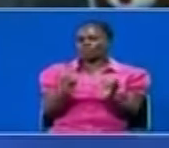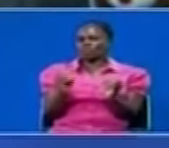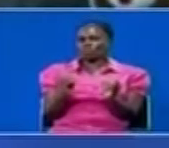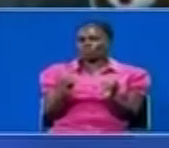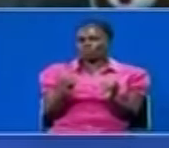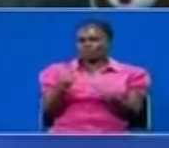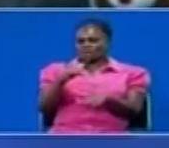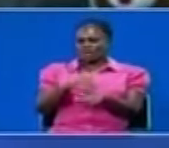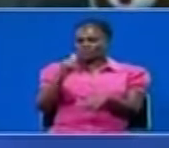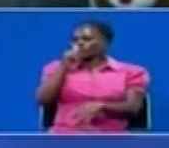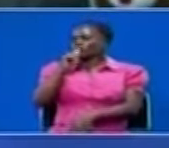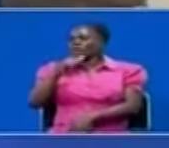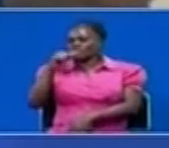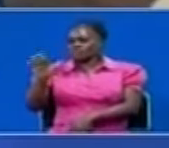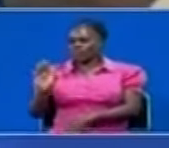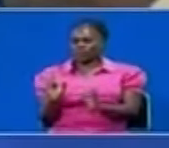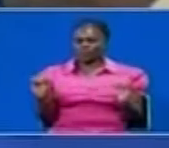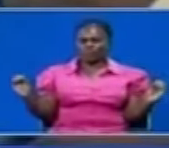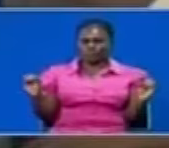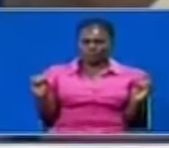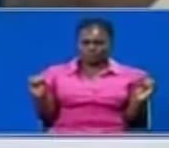doesn't interfere with their privacy.